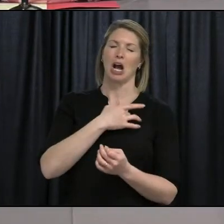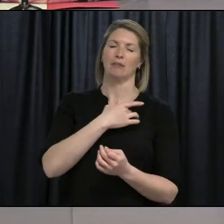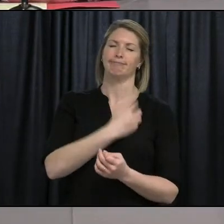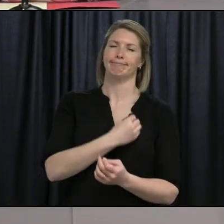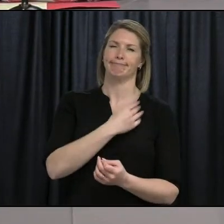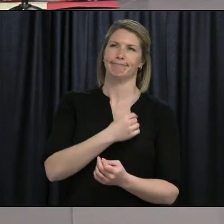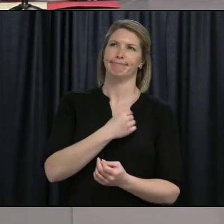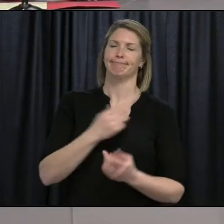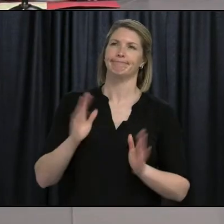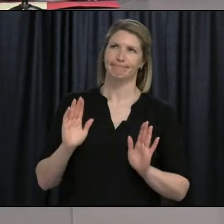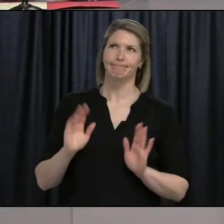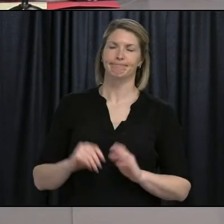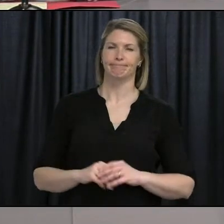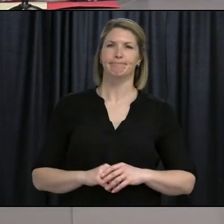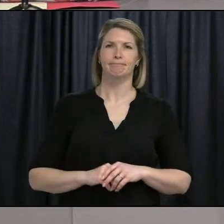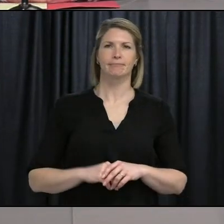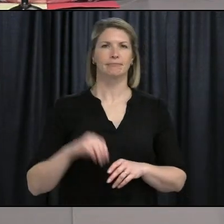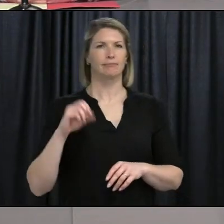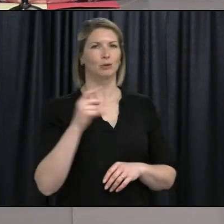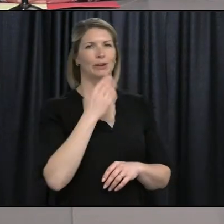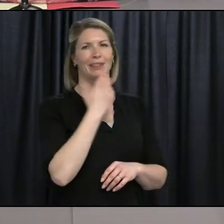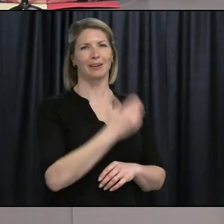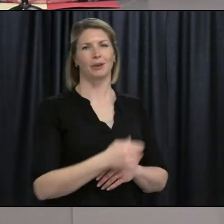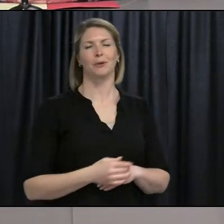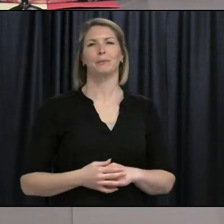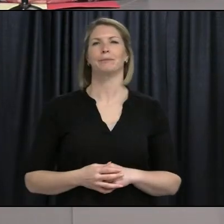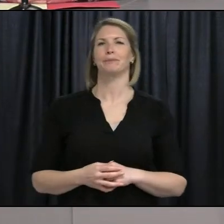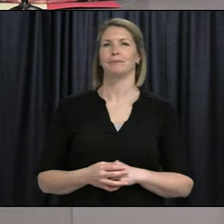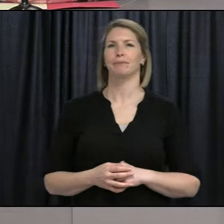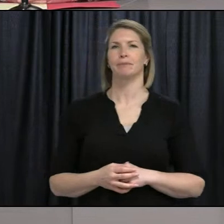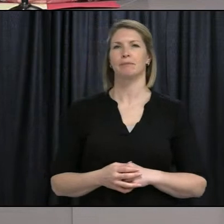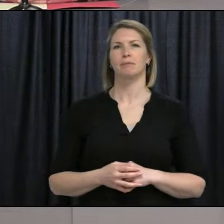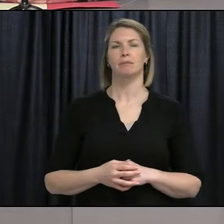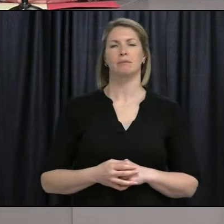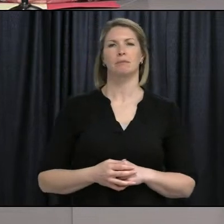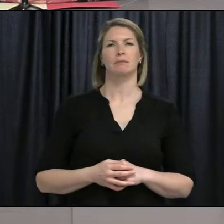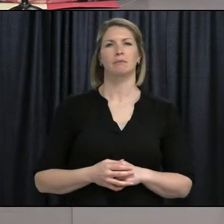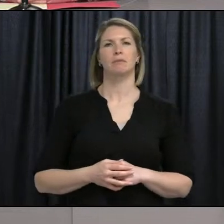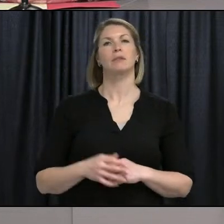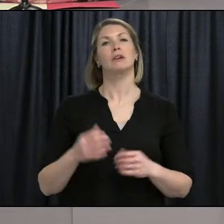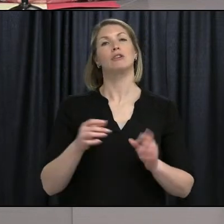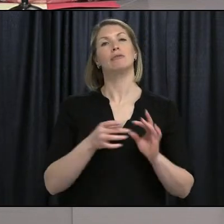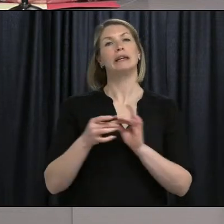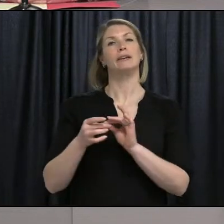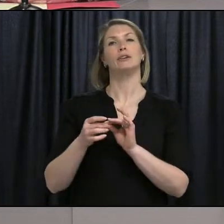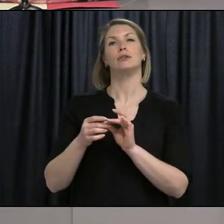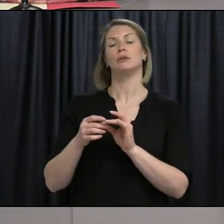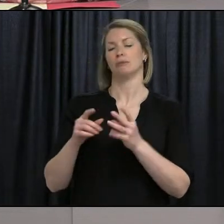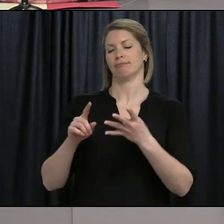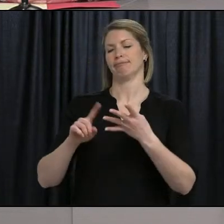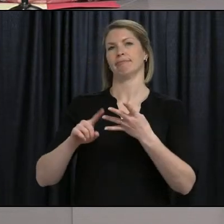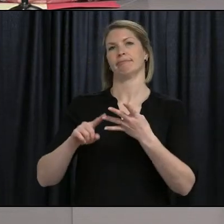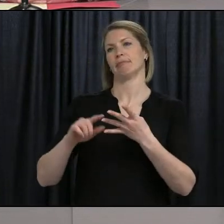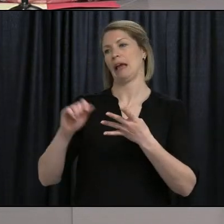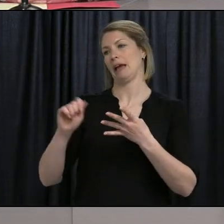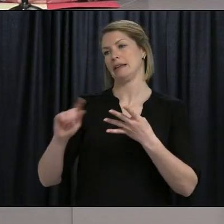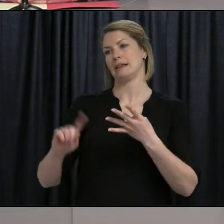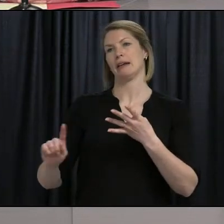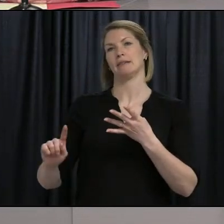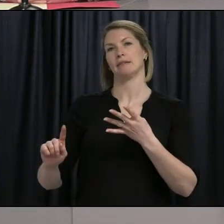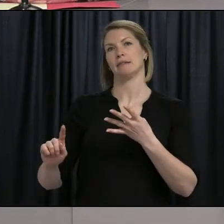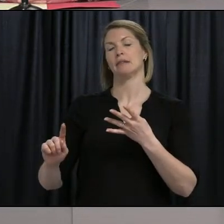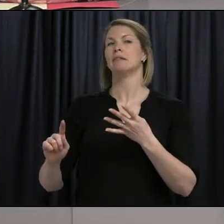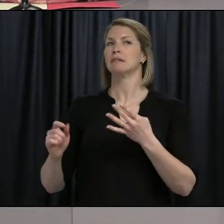Okay, thank you. And with regards to stopping AstraZeneca, this is obviously a trend across